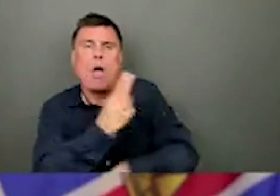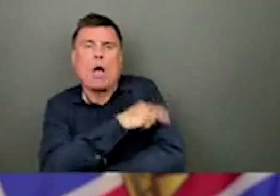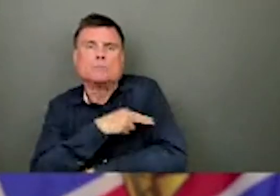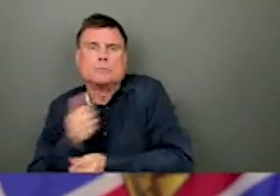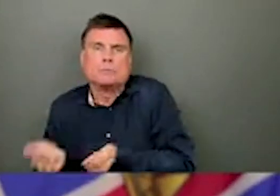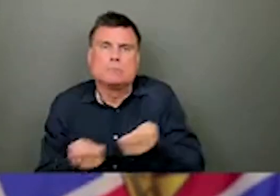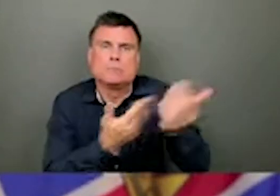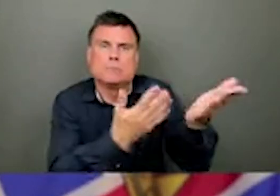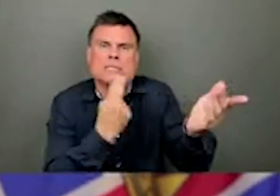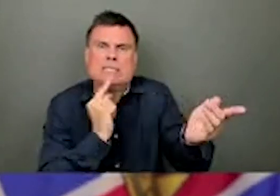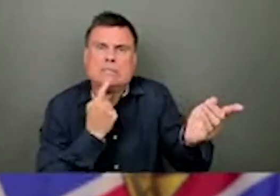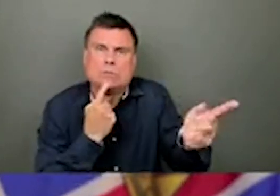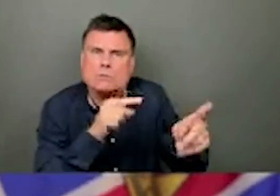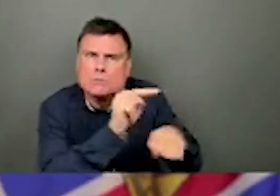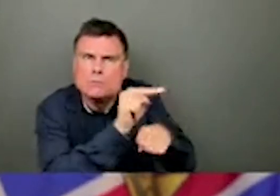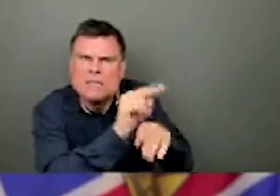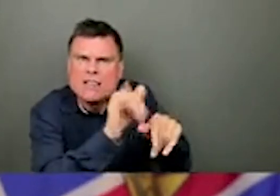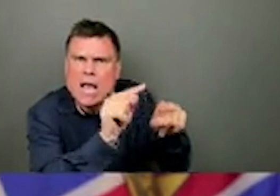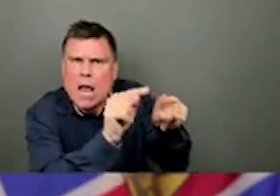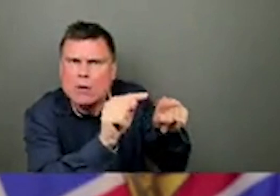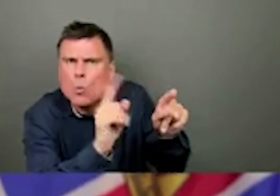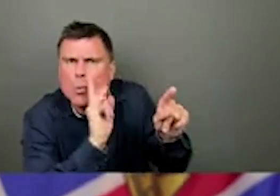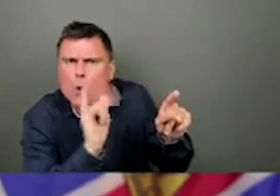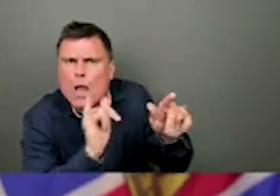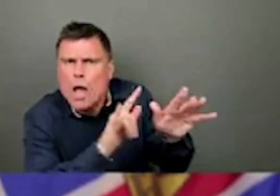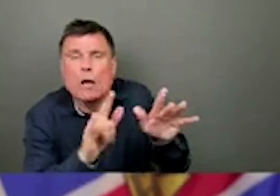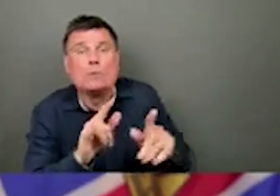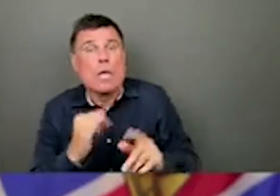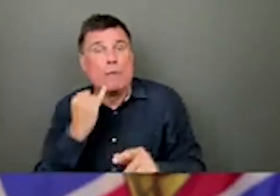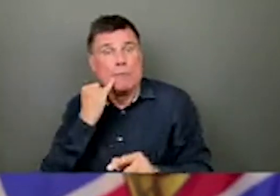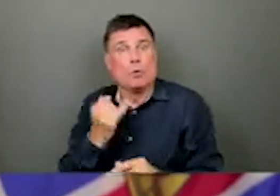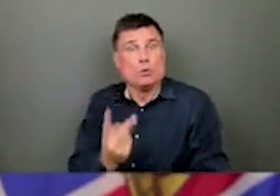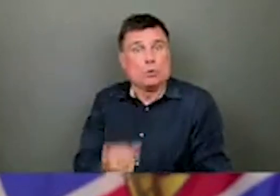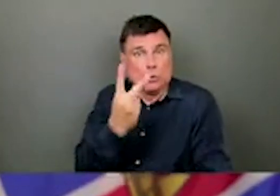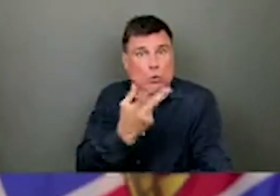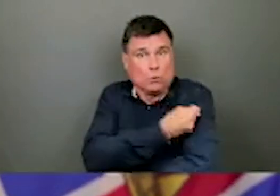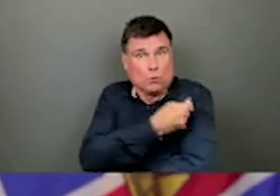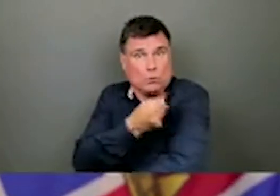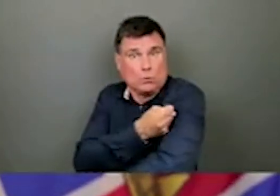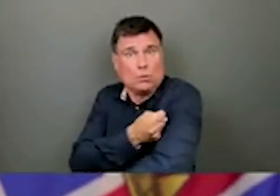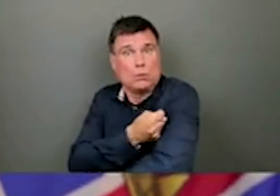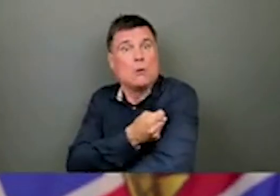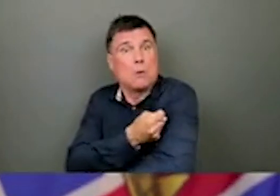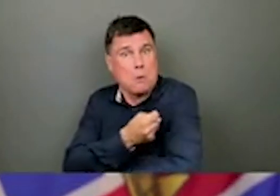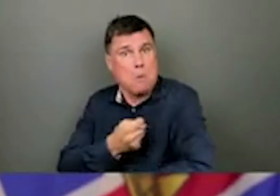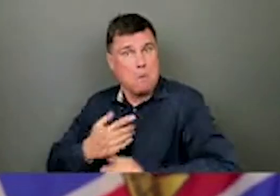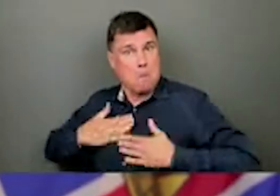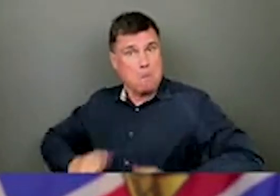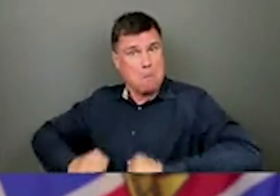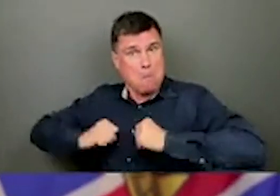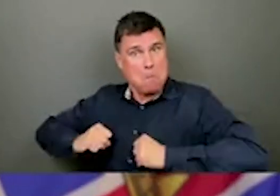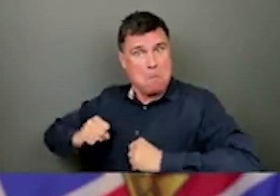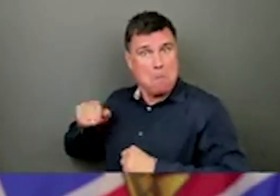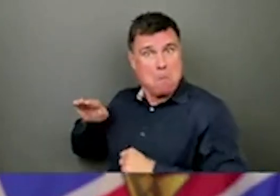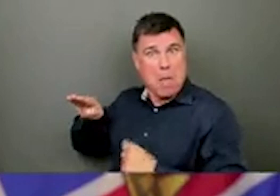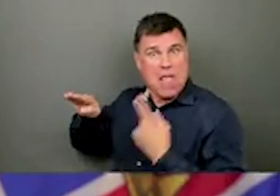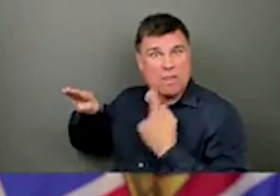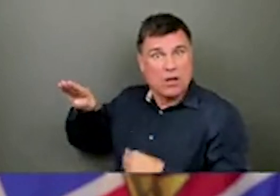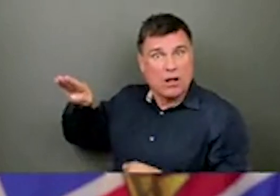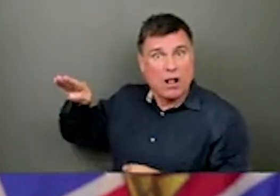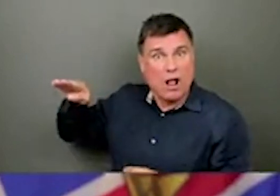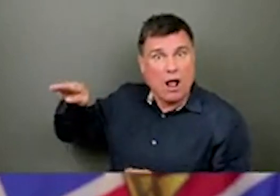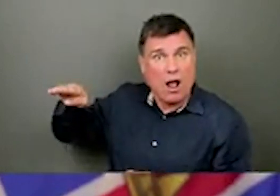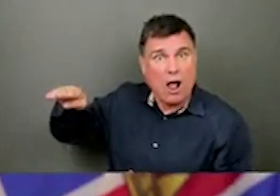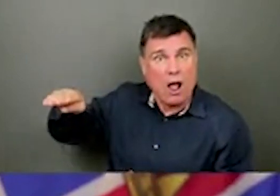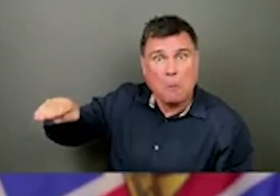but we're watching that carefully, and we need to determine what is the appropriate interval. And it's looking like it may